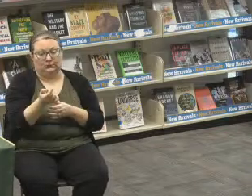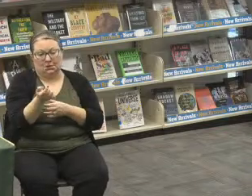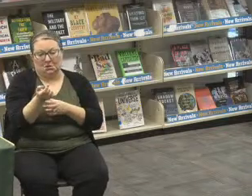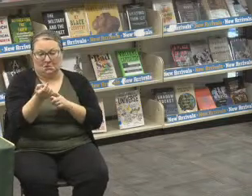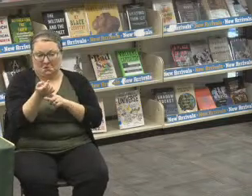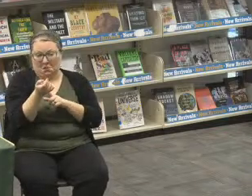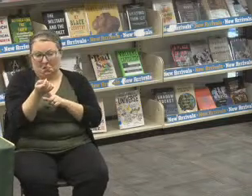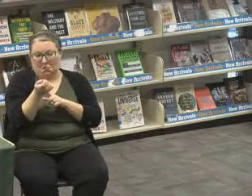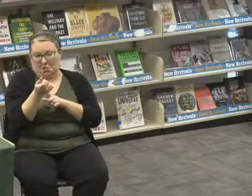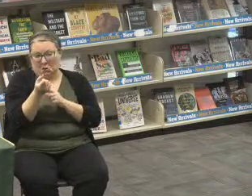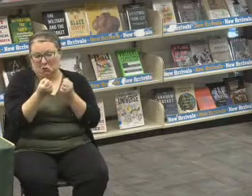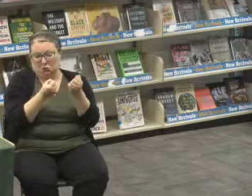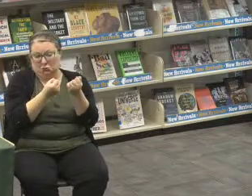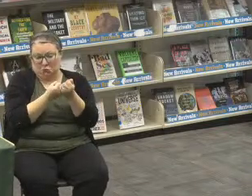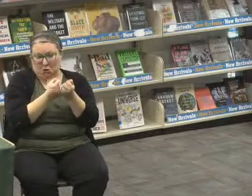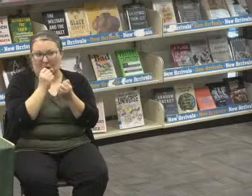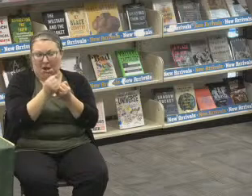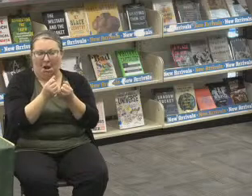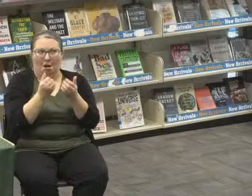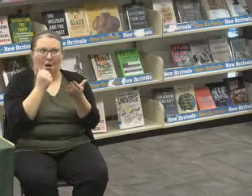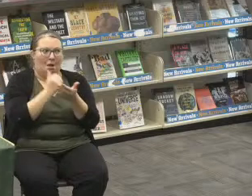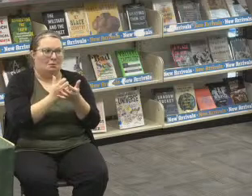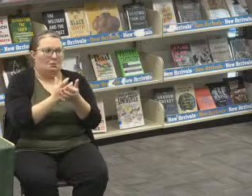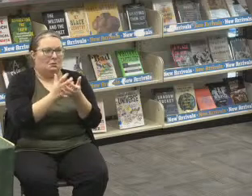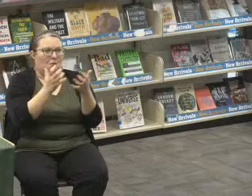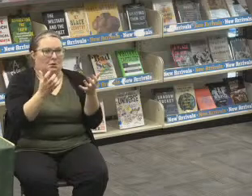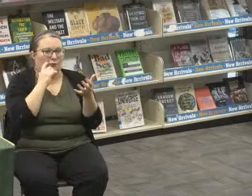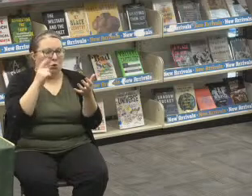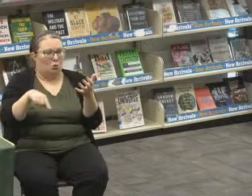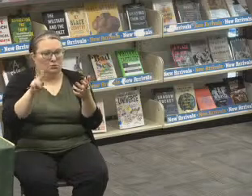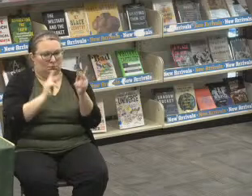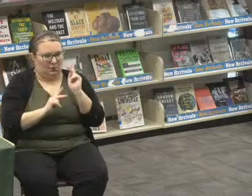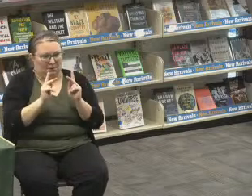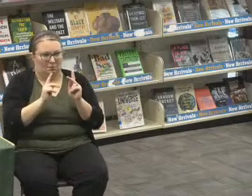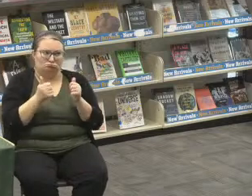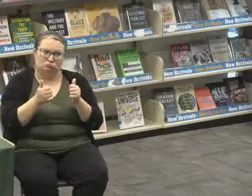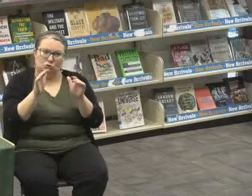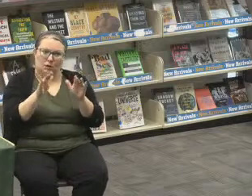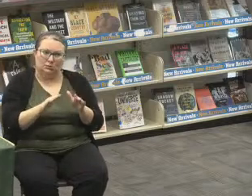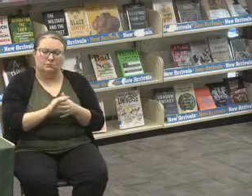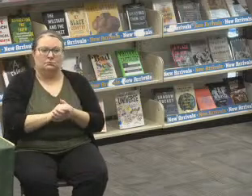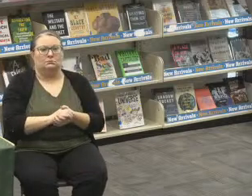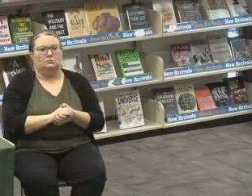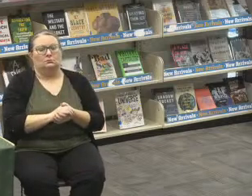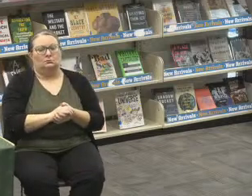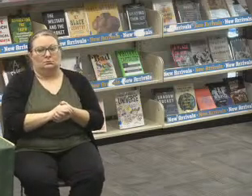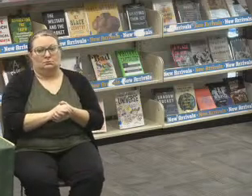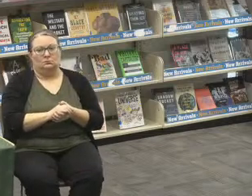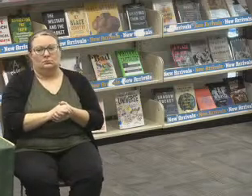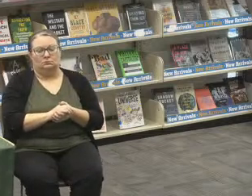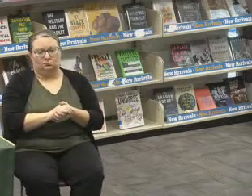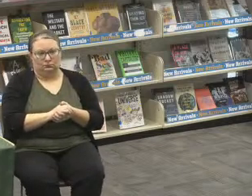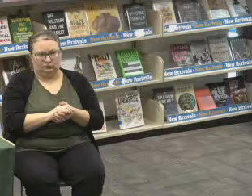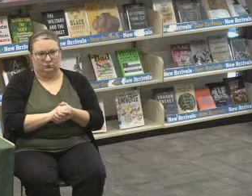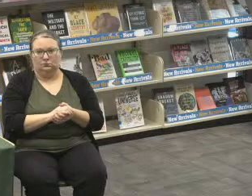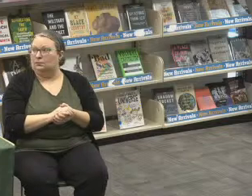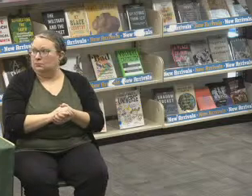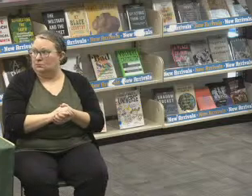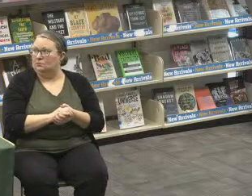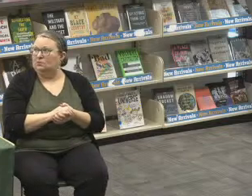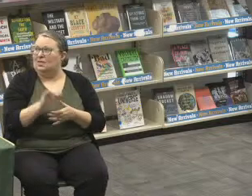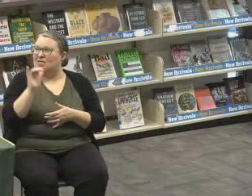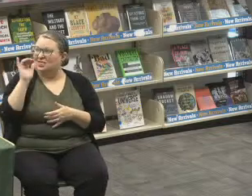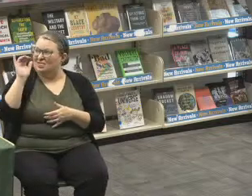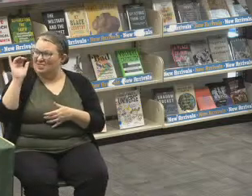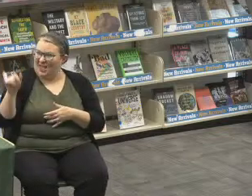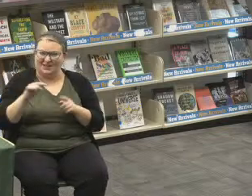of support can go a long way with folks, which is awesome. Because this is going to kind